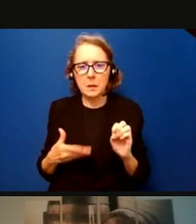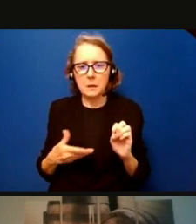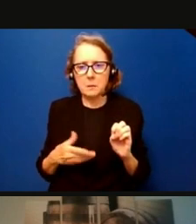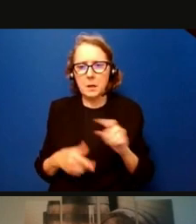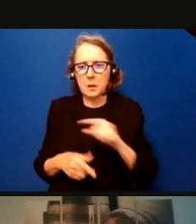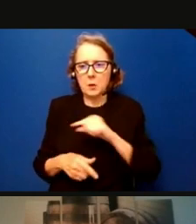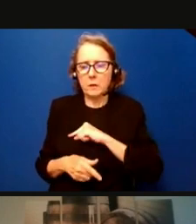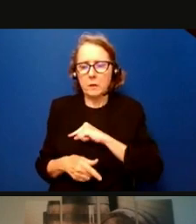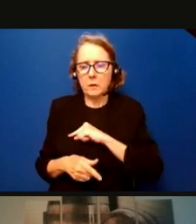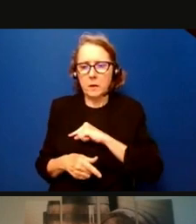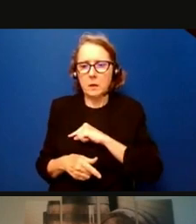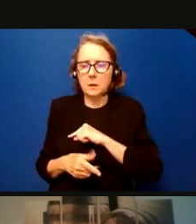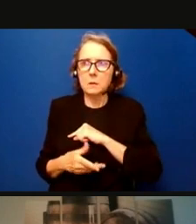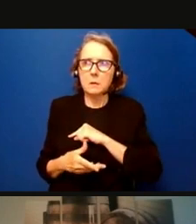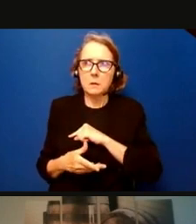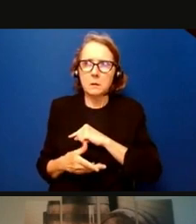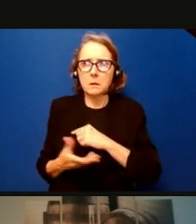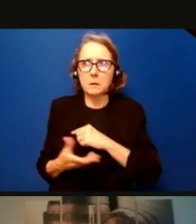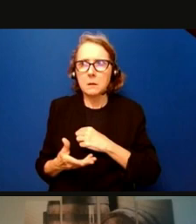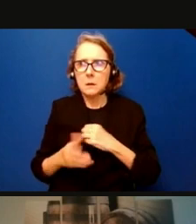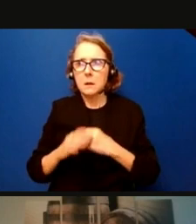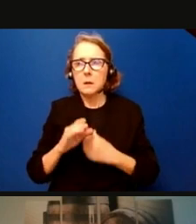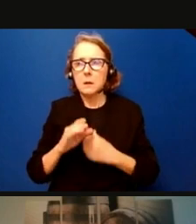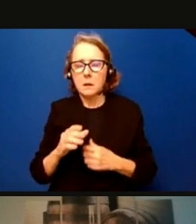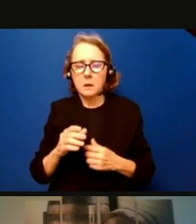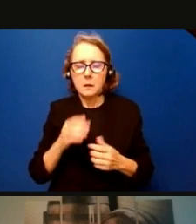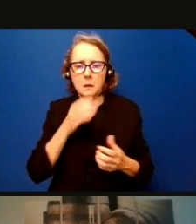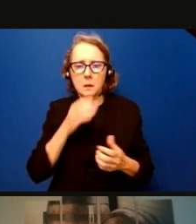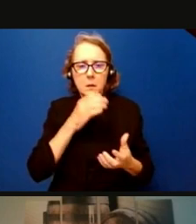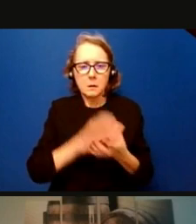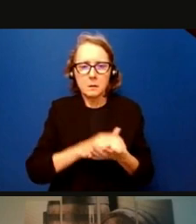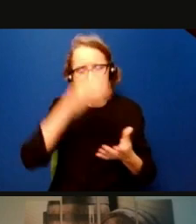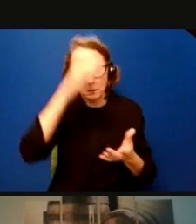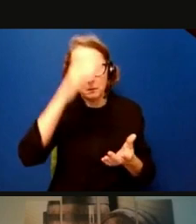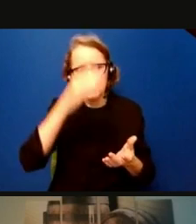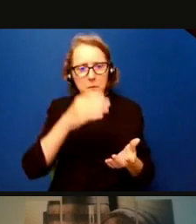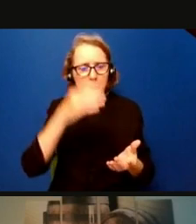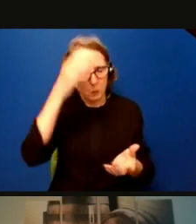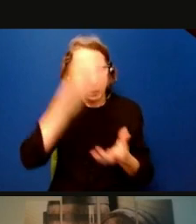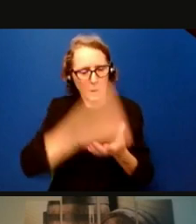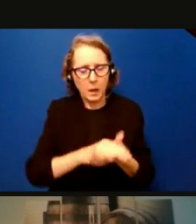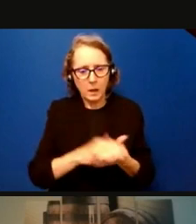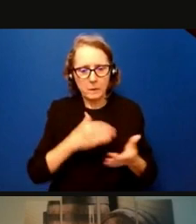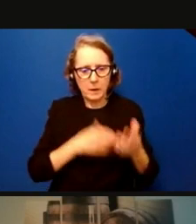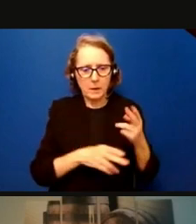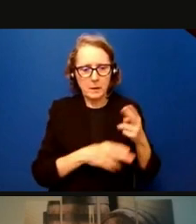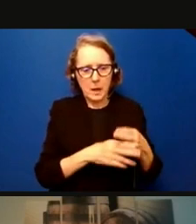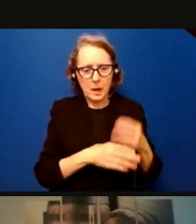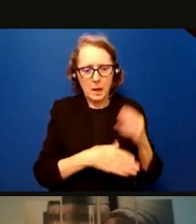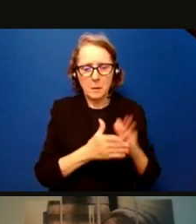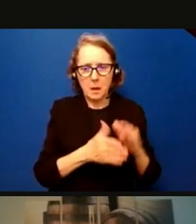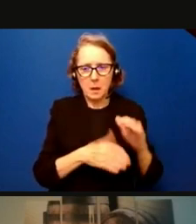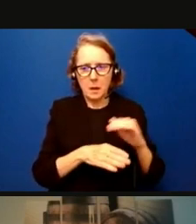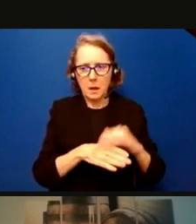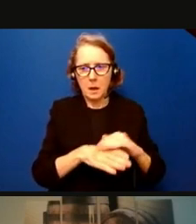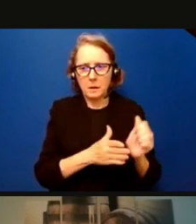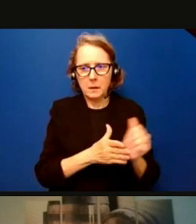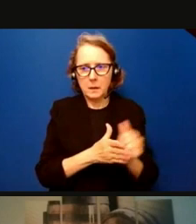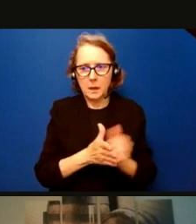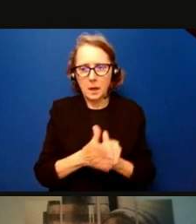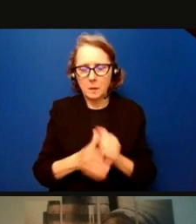qualifying. So, I mean, if this spouse has their name on the account, but the other spouse is the one qualifying.